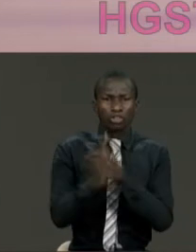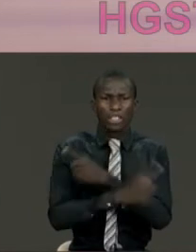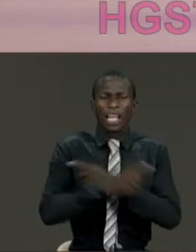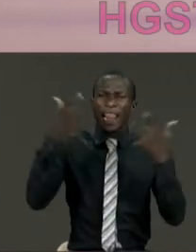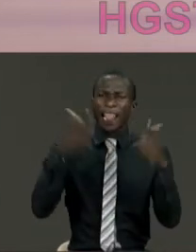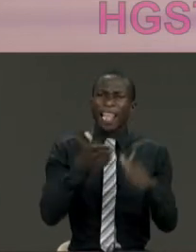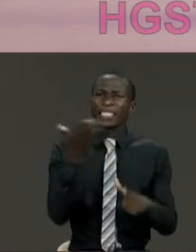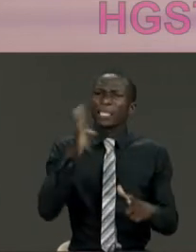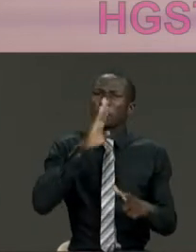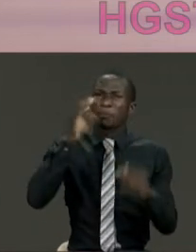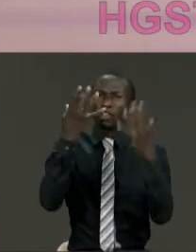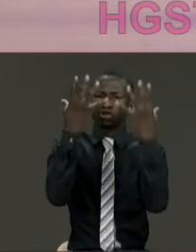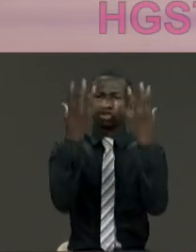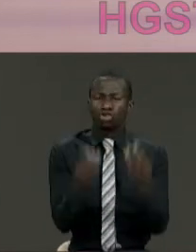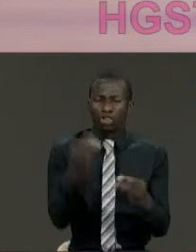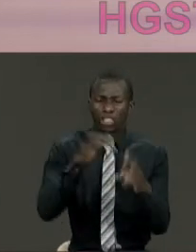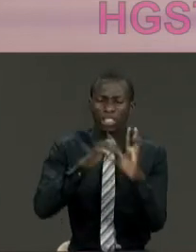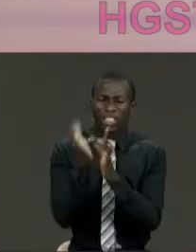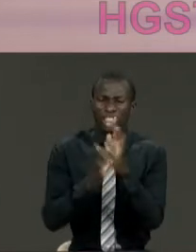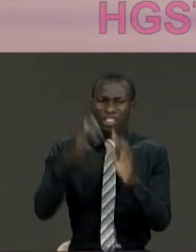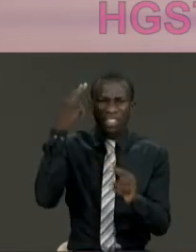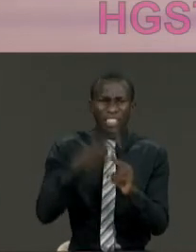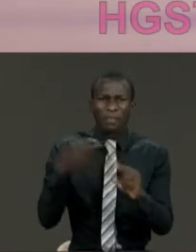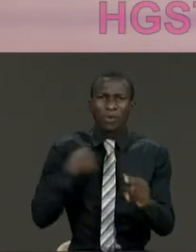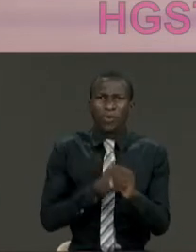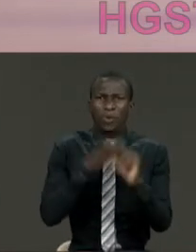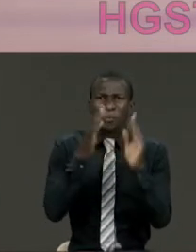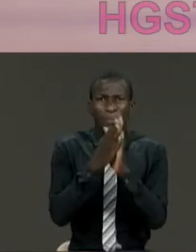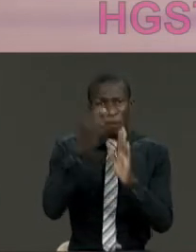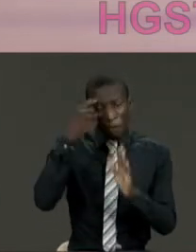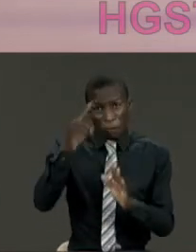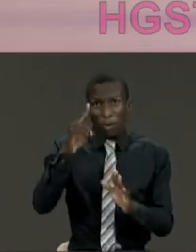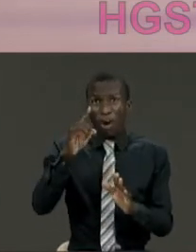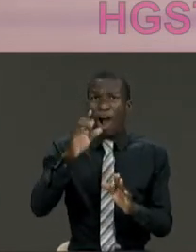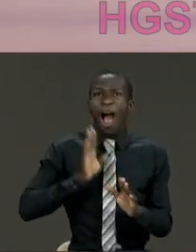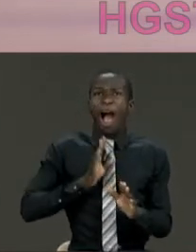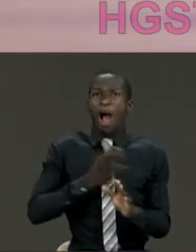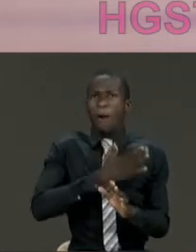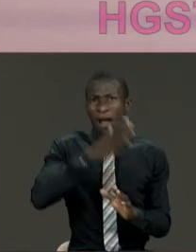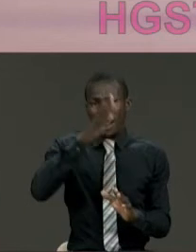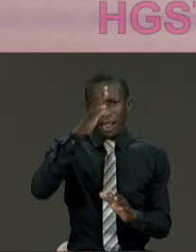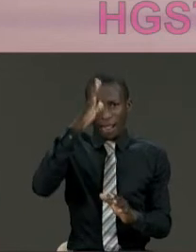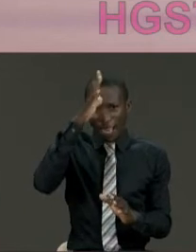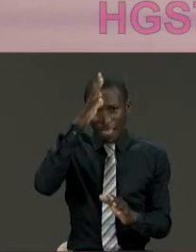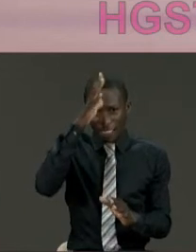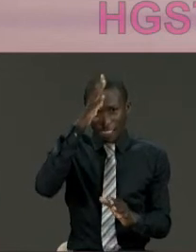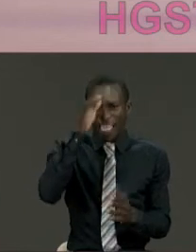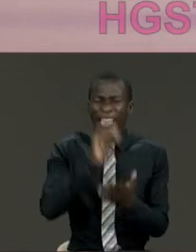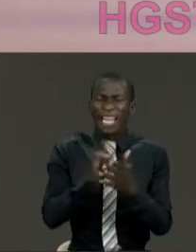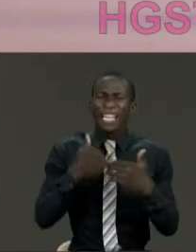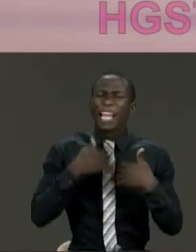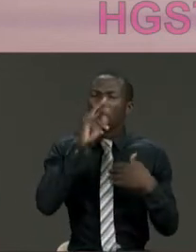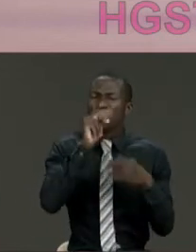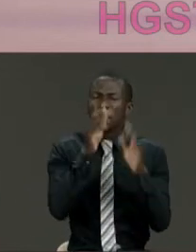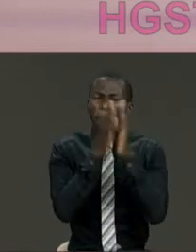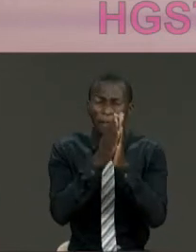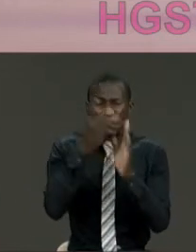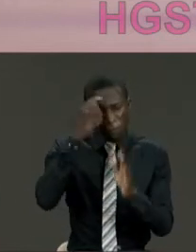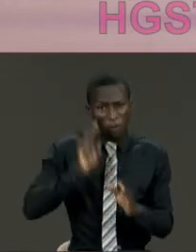solution in Jesus' name. We pray for Your son and daddy You have been using for us, who have been praying for us in this trying